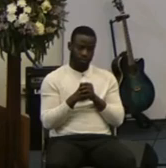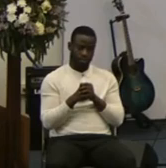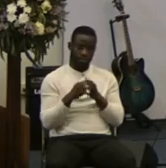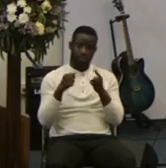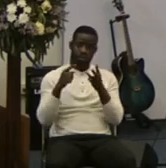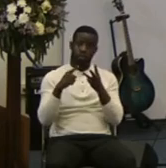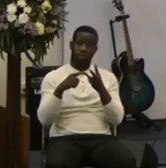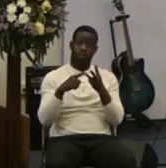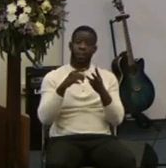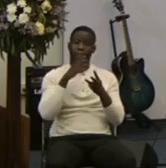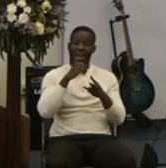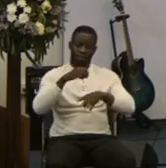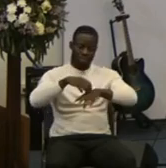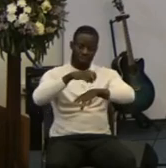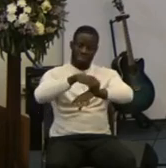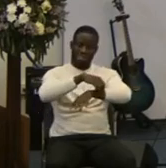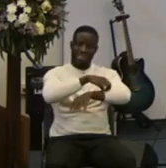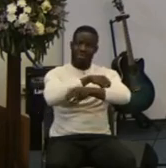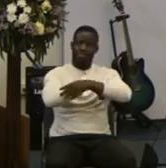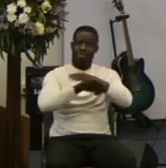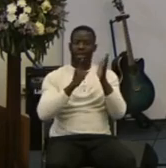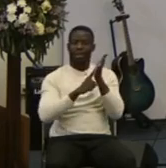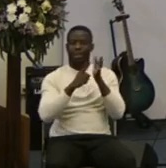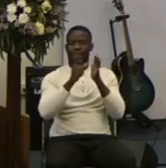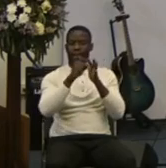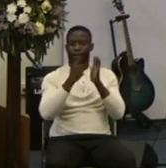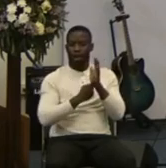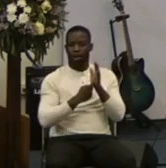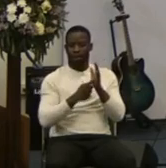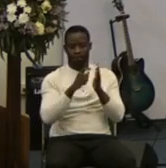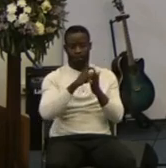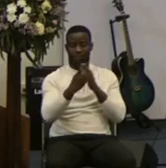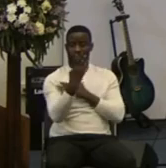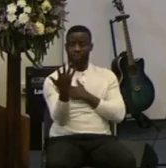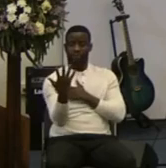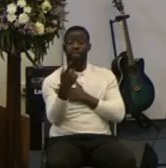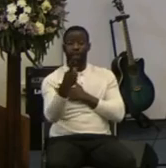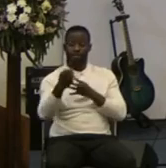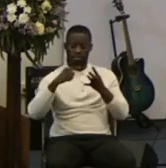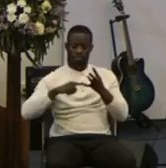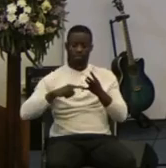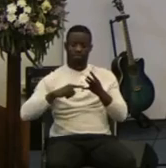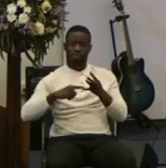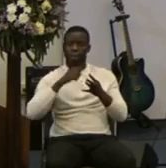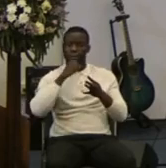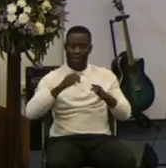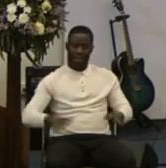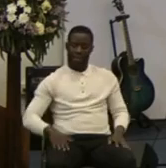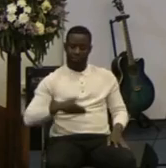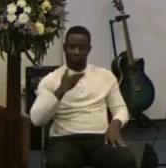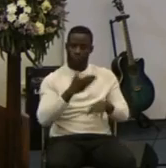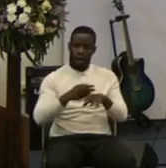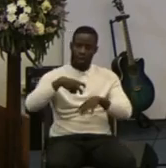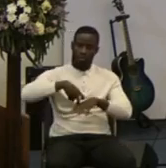The man with leprosy, verse 40 to 45, and the paralyzed man whose